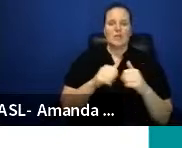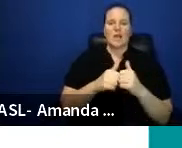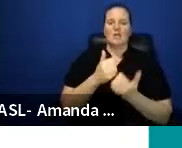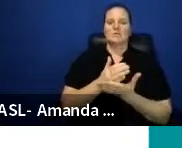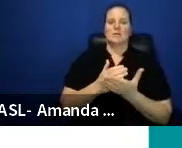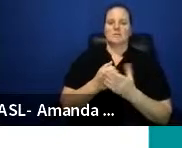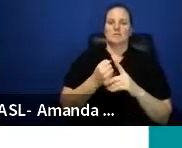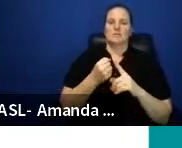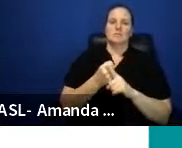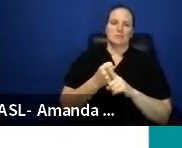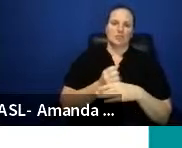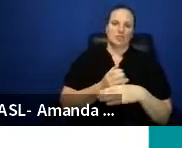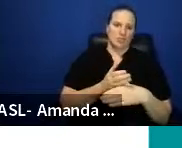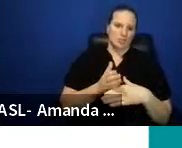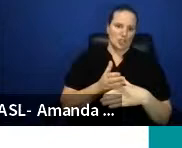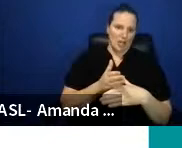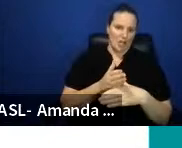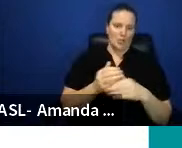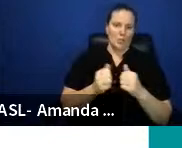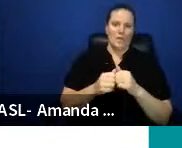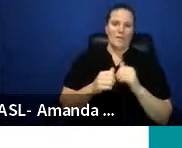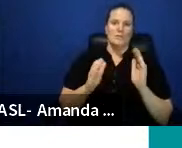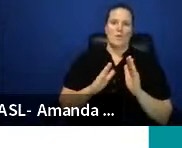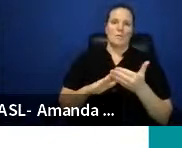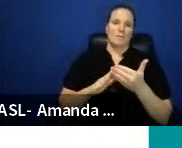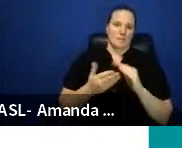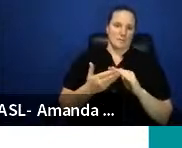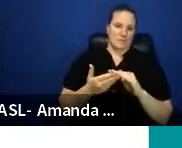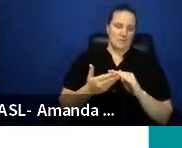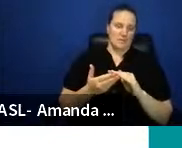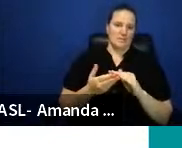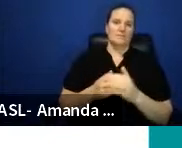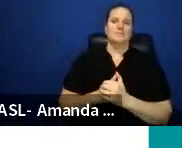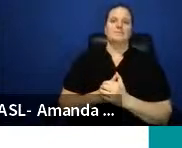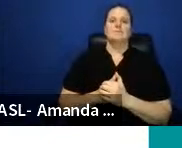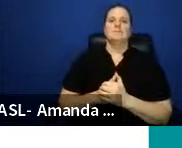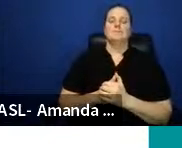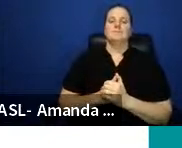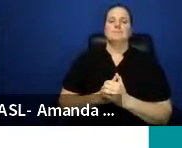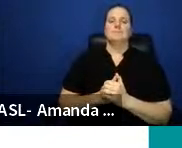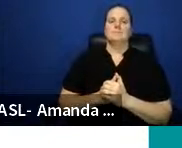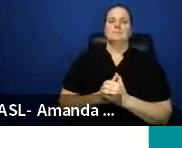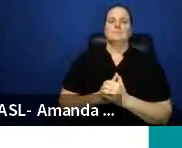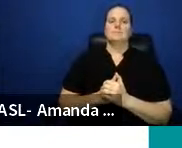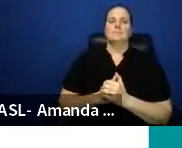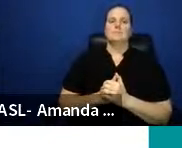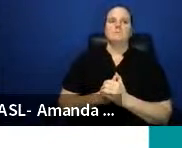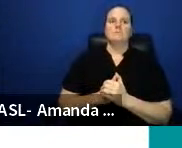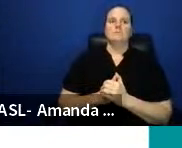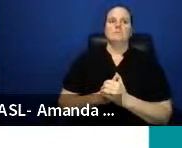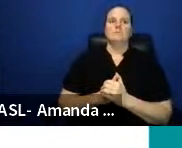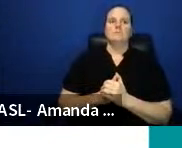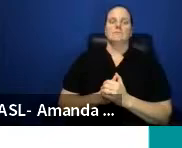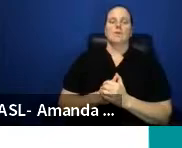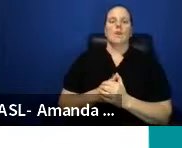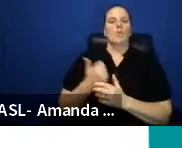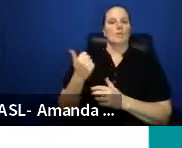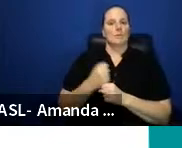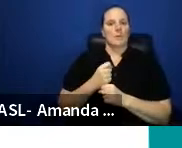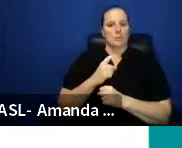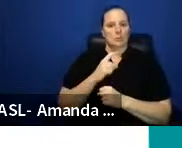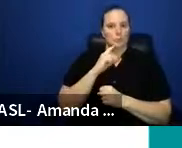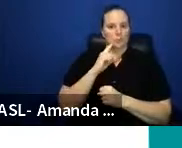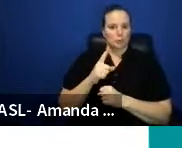be shared with small businesses? Another is to ensure that